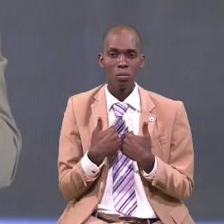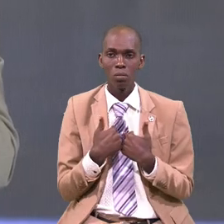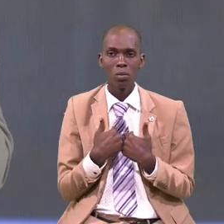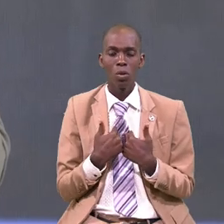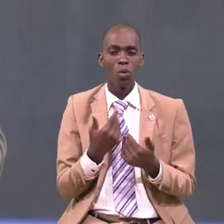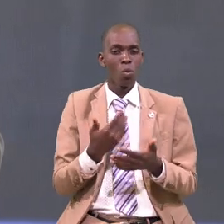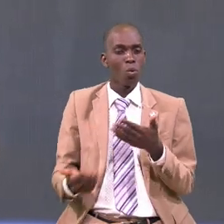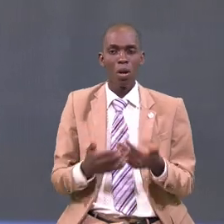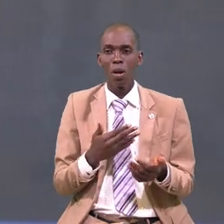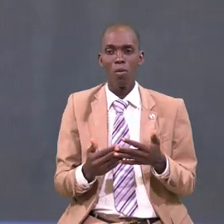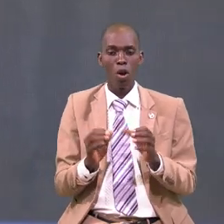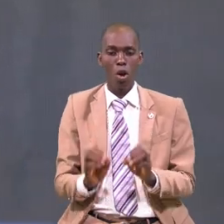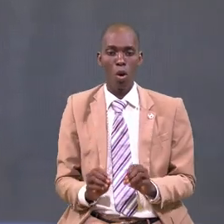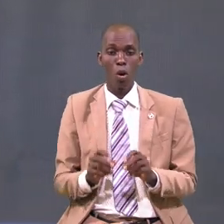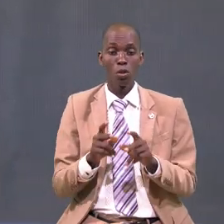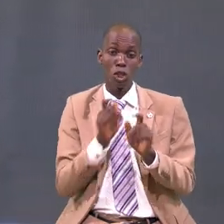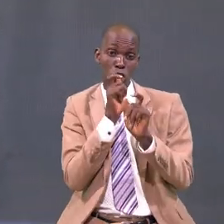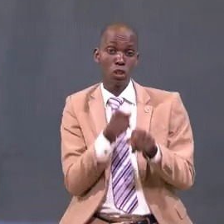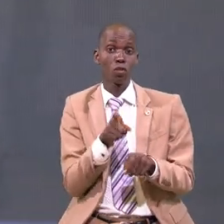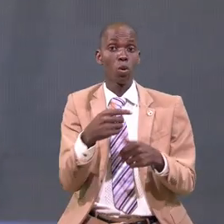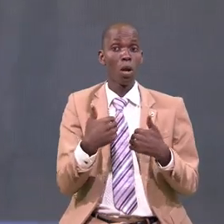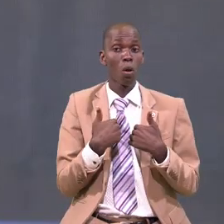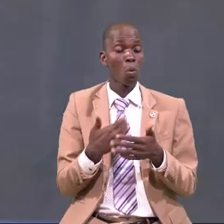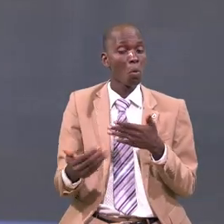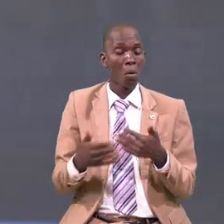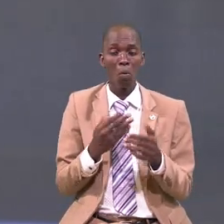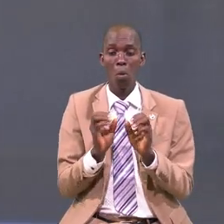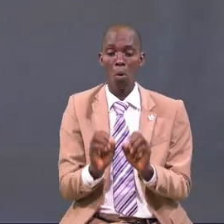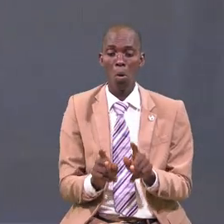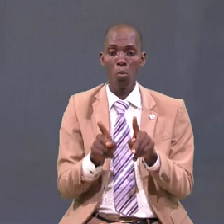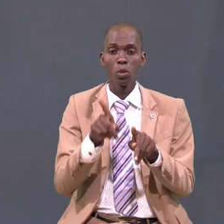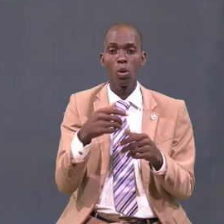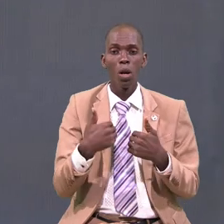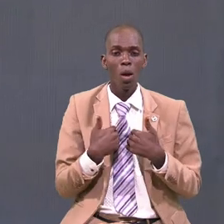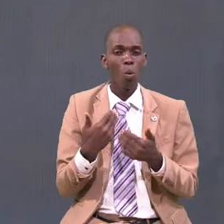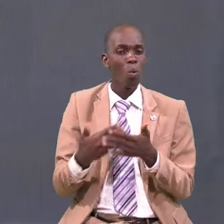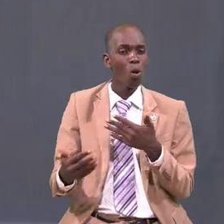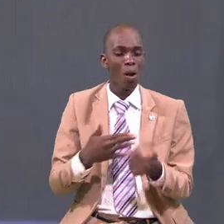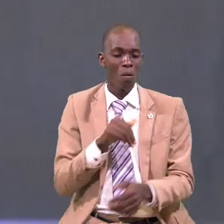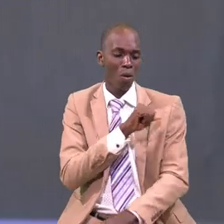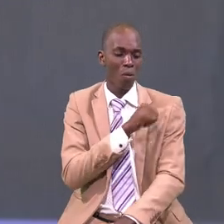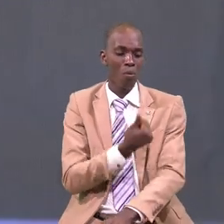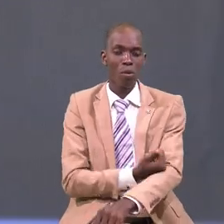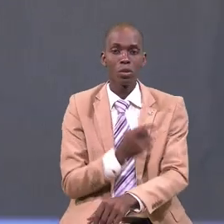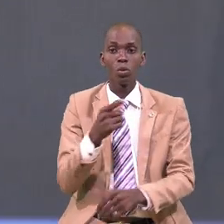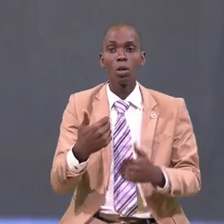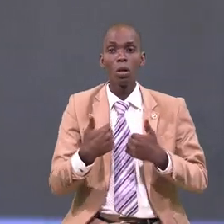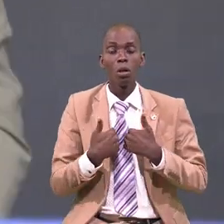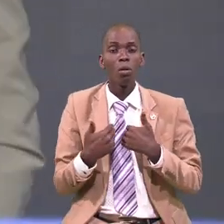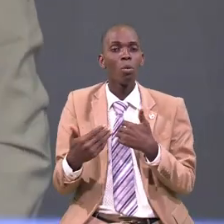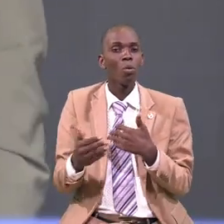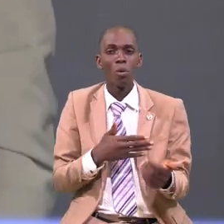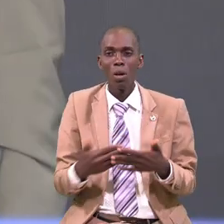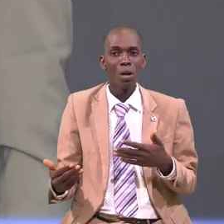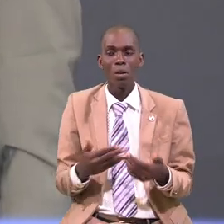whatever opportunities you have, whatever authority you have, and whatever place